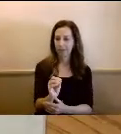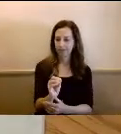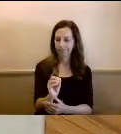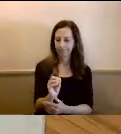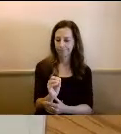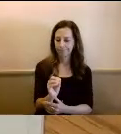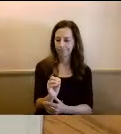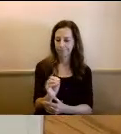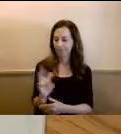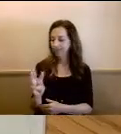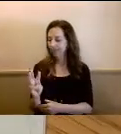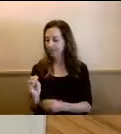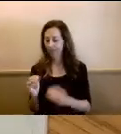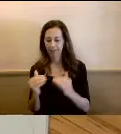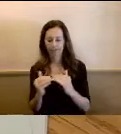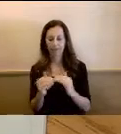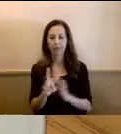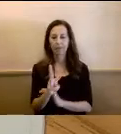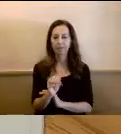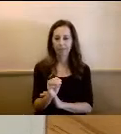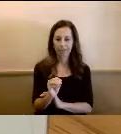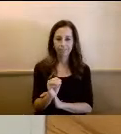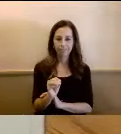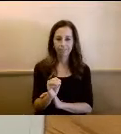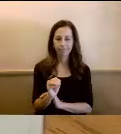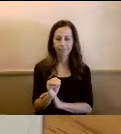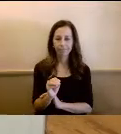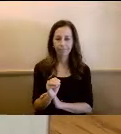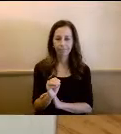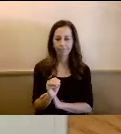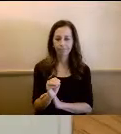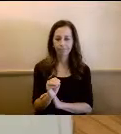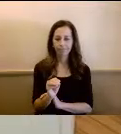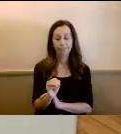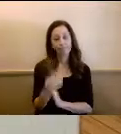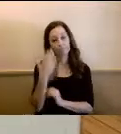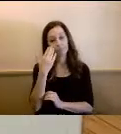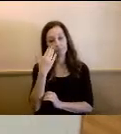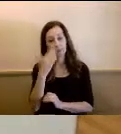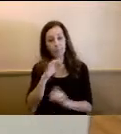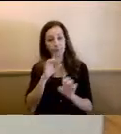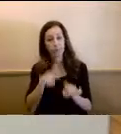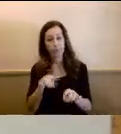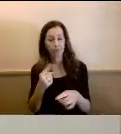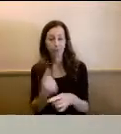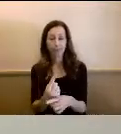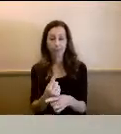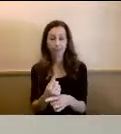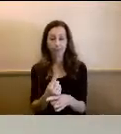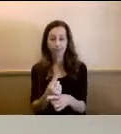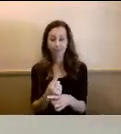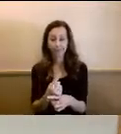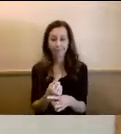60. 60 equals 60. We know this is correct.